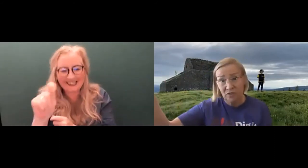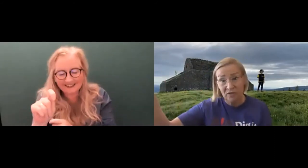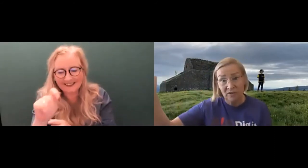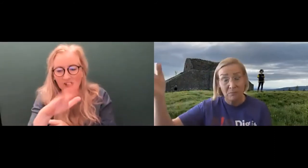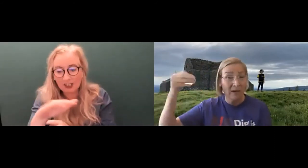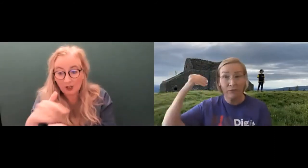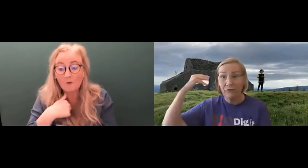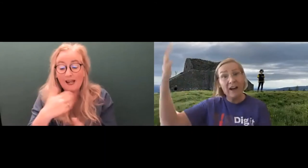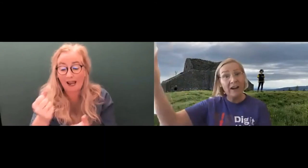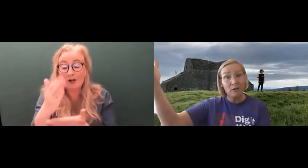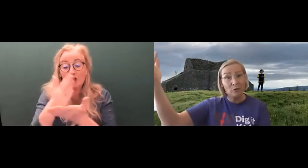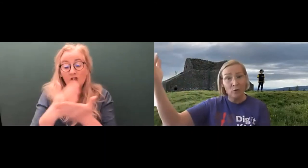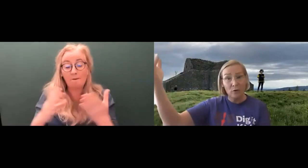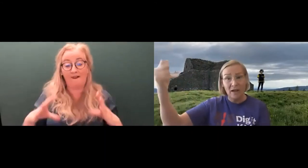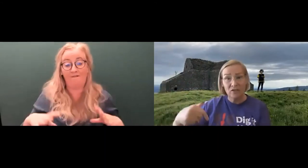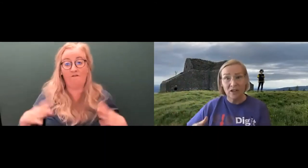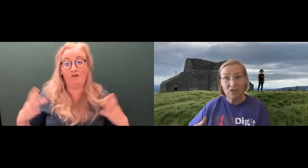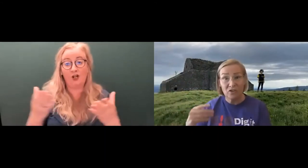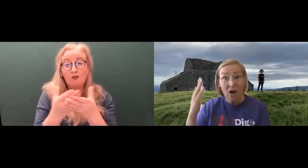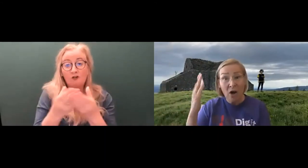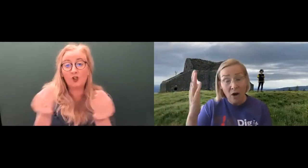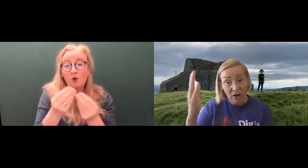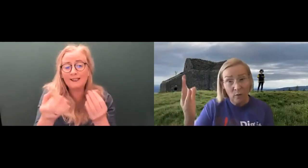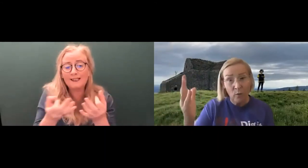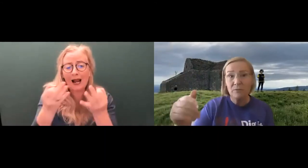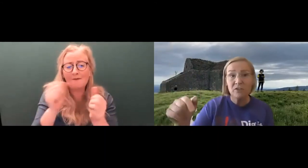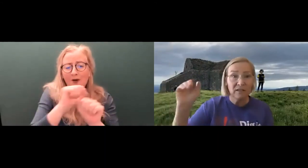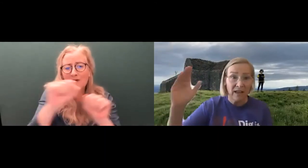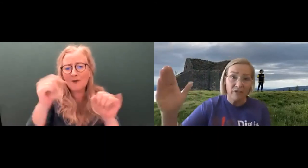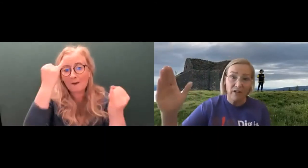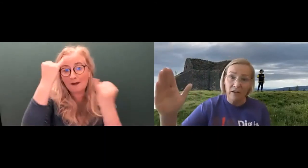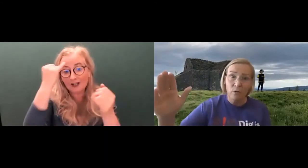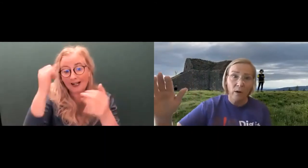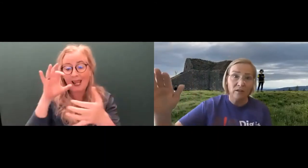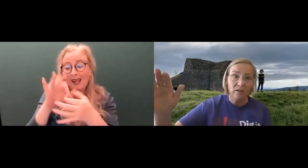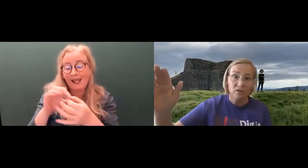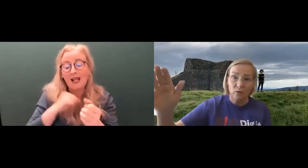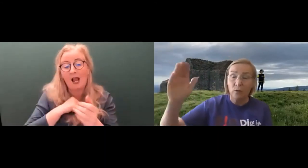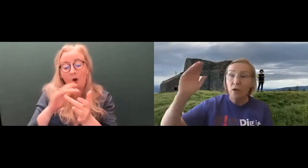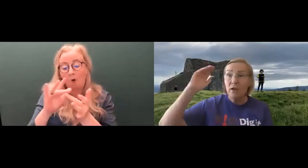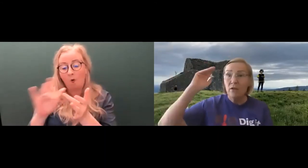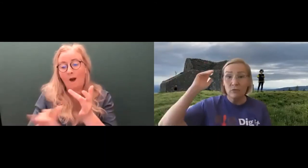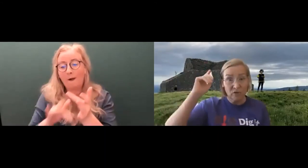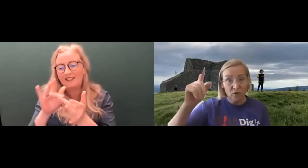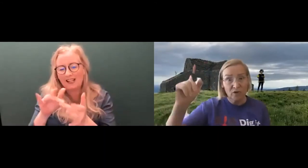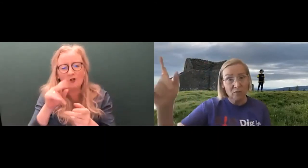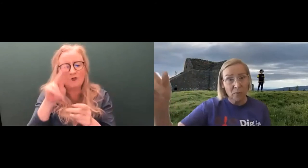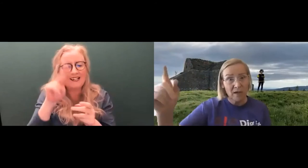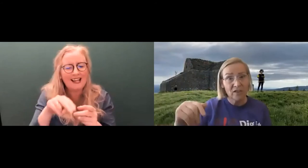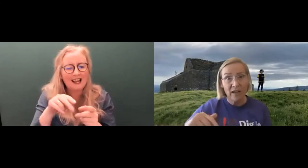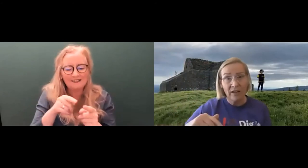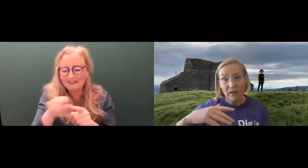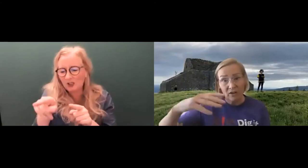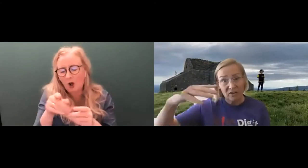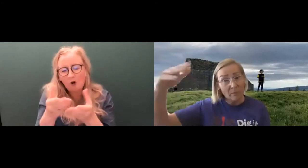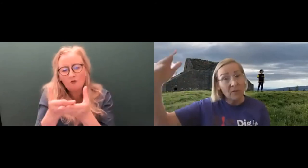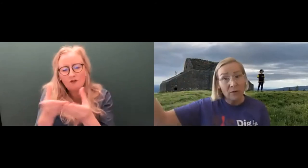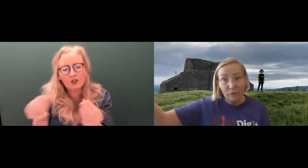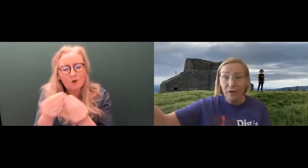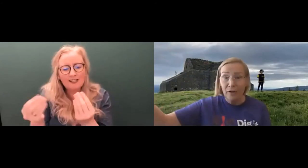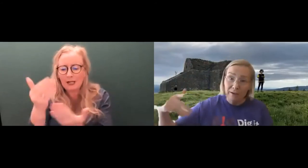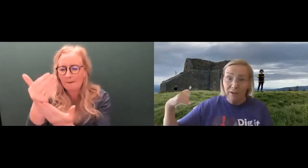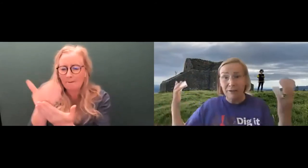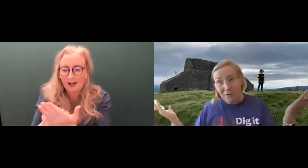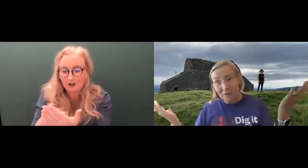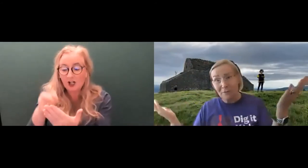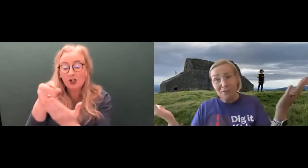resources that might fire your own imaginations on our website, navigate your way to the resources page. And there are some that